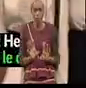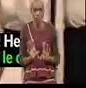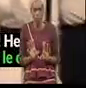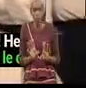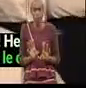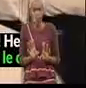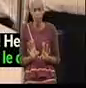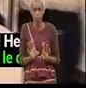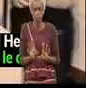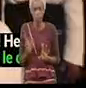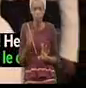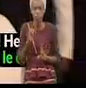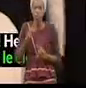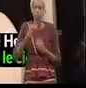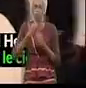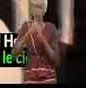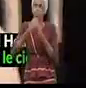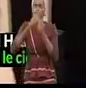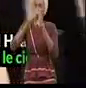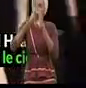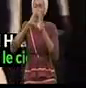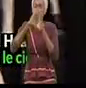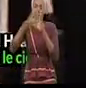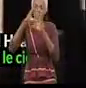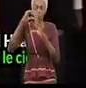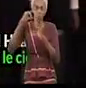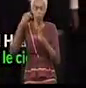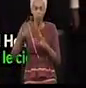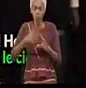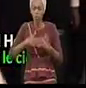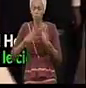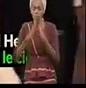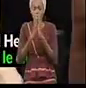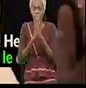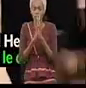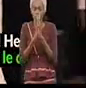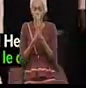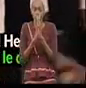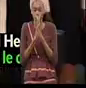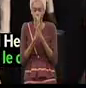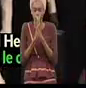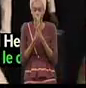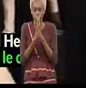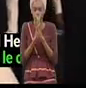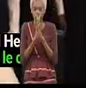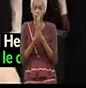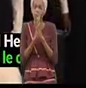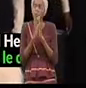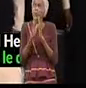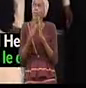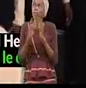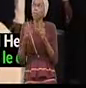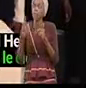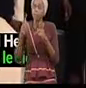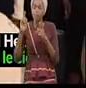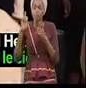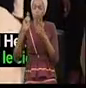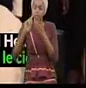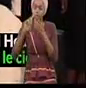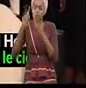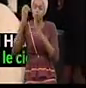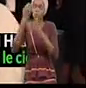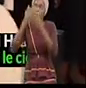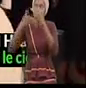hate. The trumpet of my prayers bleed towards